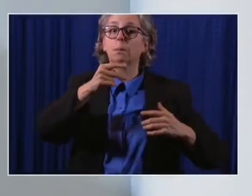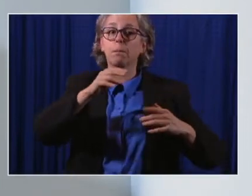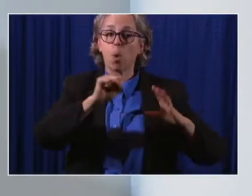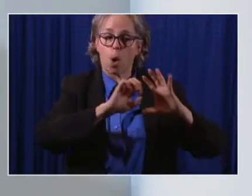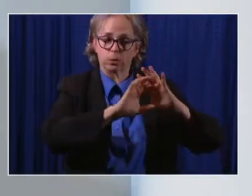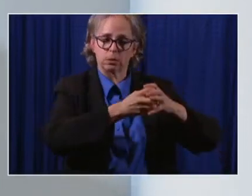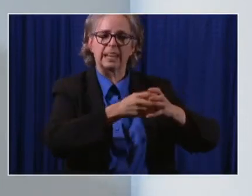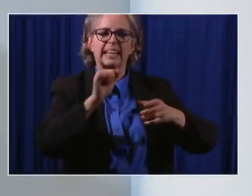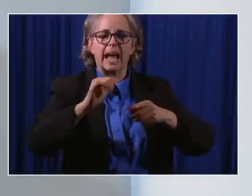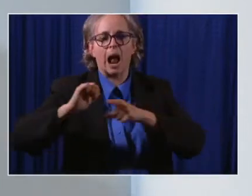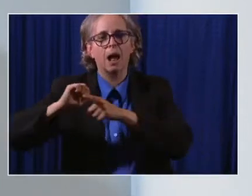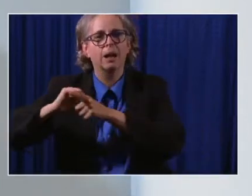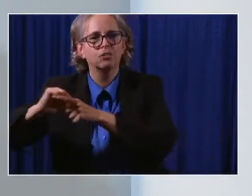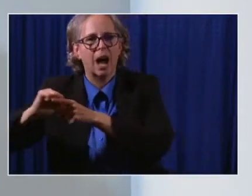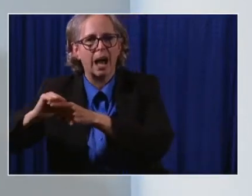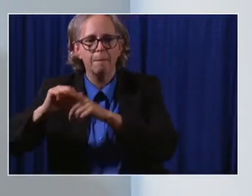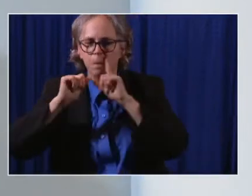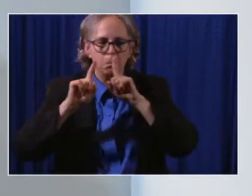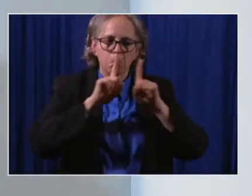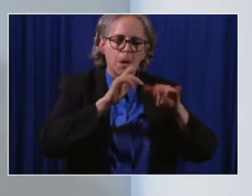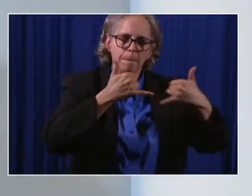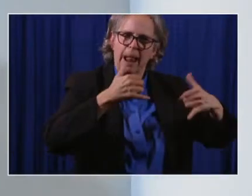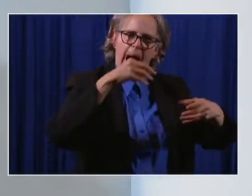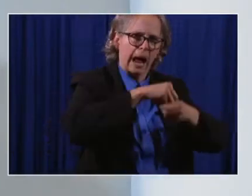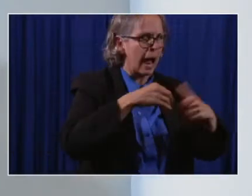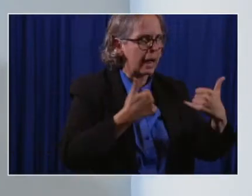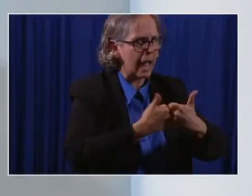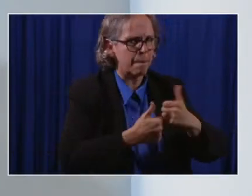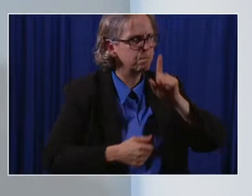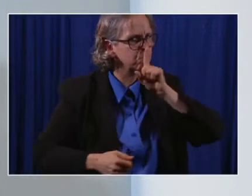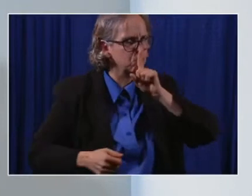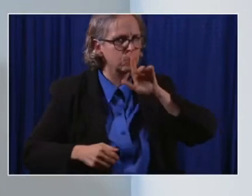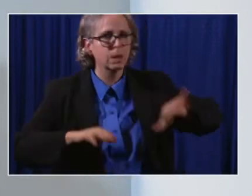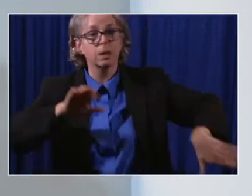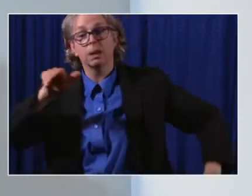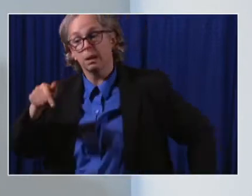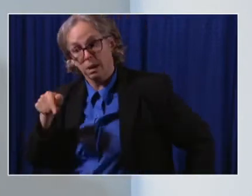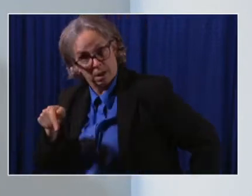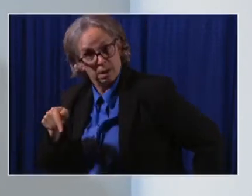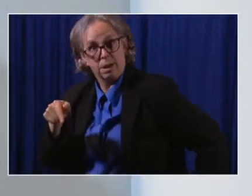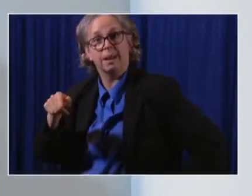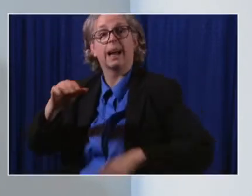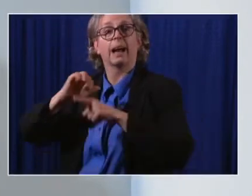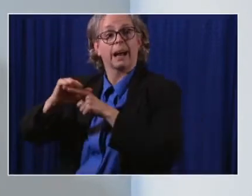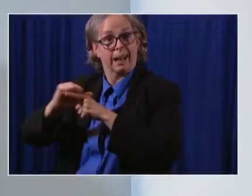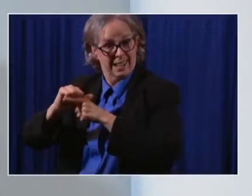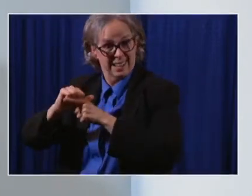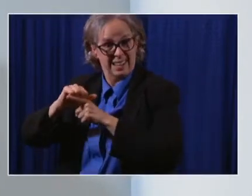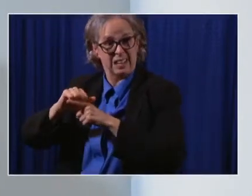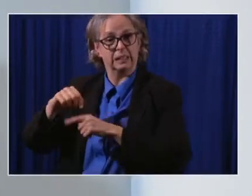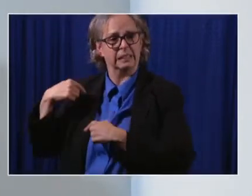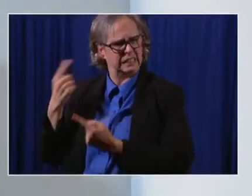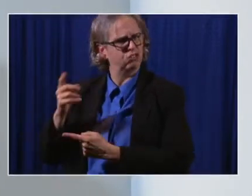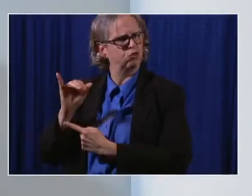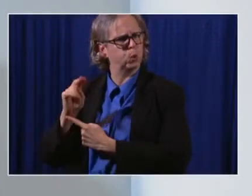competition. So contact sports have been allowed to practice since the June